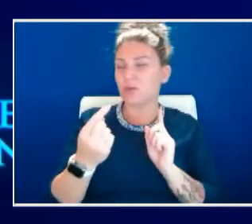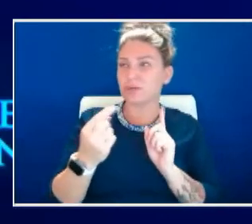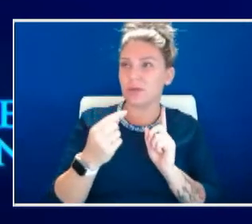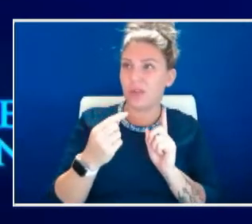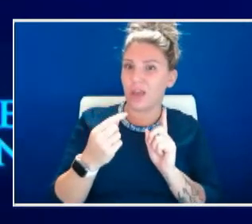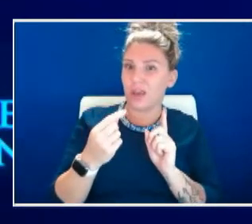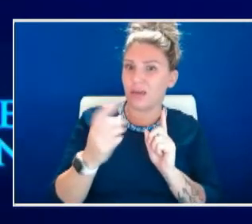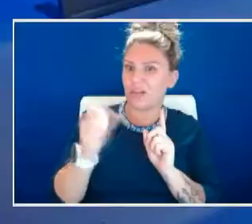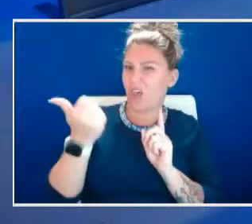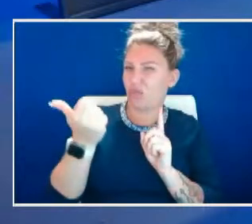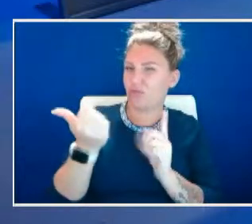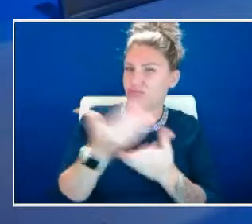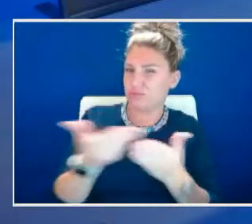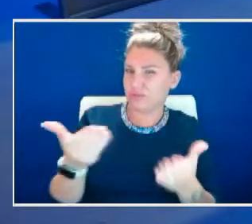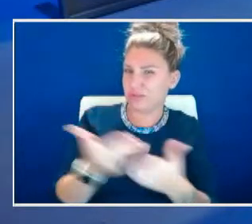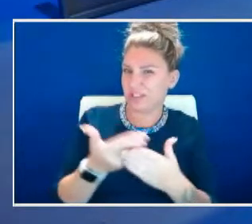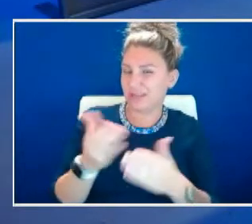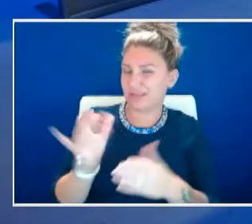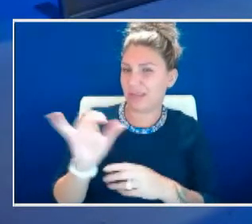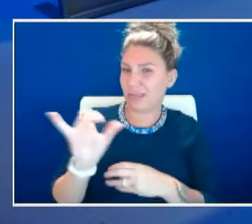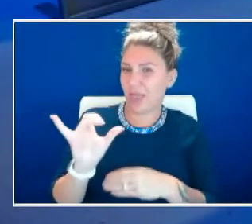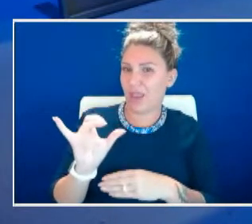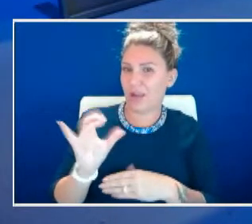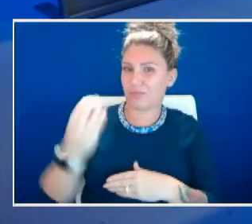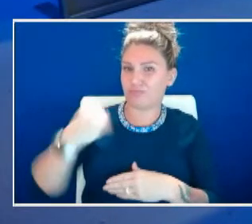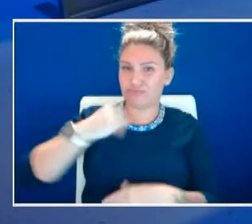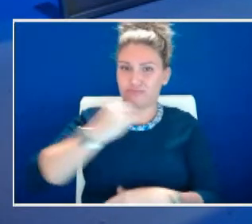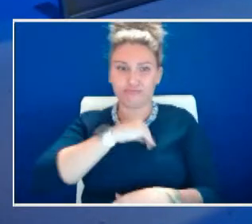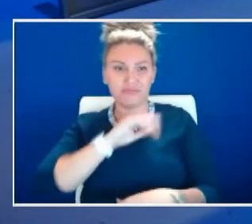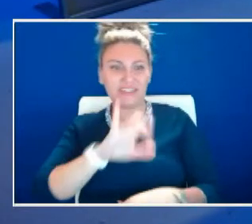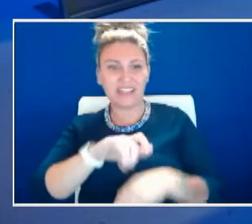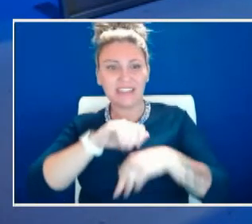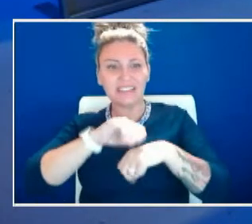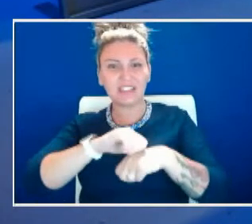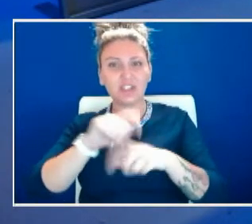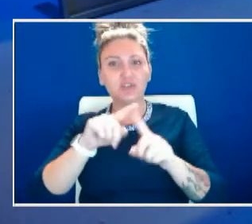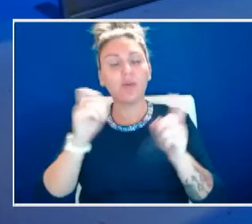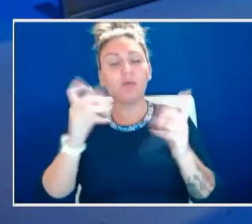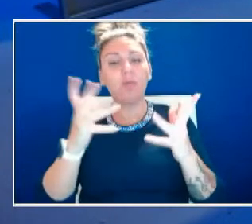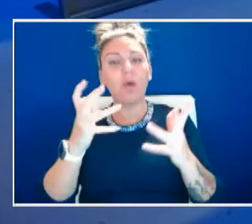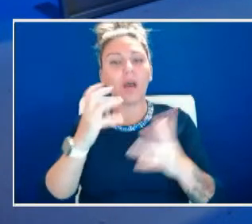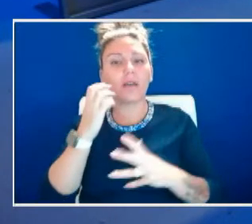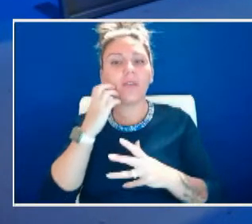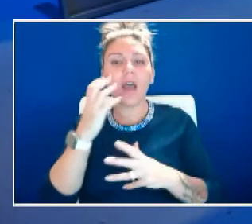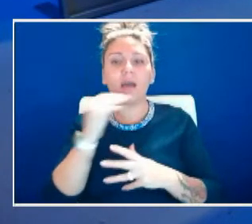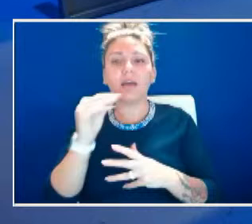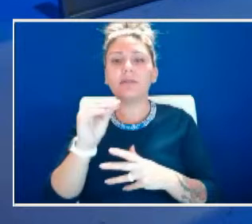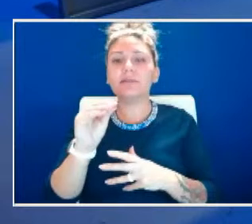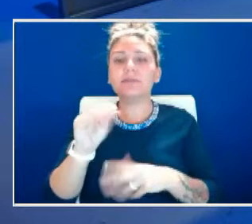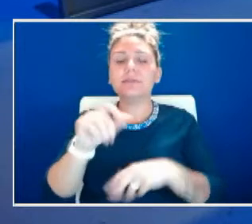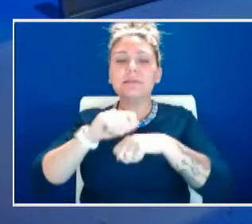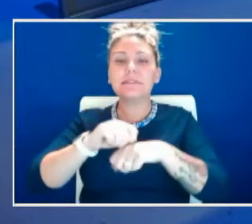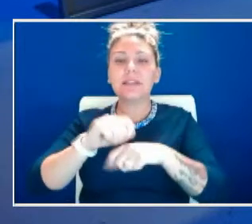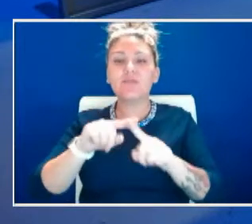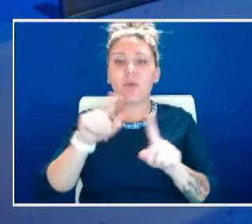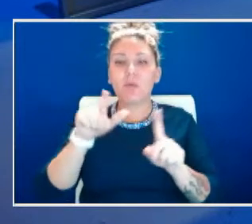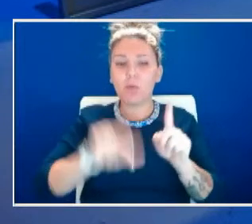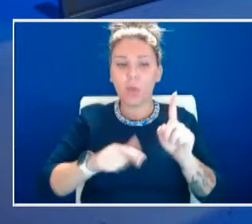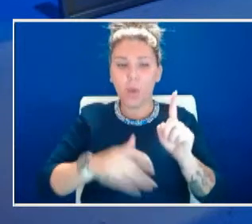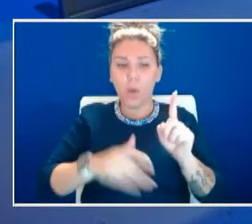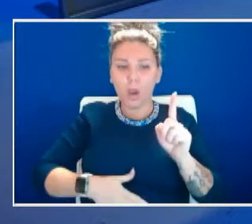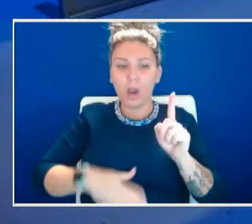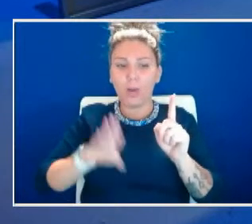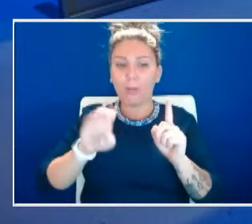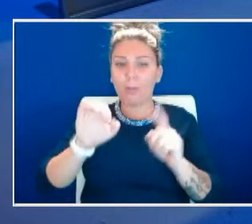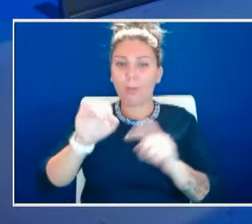where is that tissue coming from? That tissue comes from the fat in the skin of the lower abdomen or the belly, so the tissue that sits below